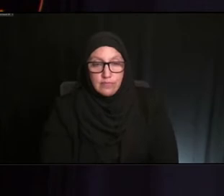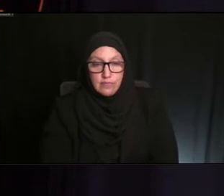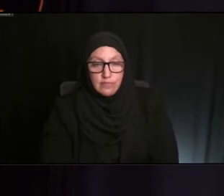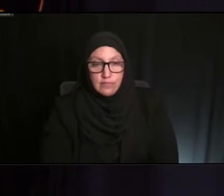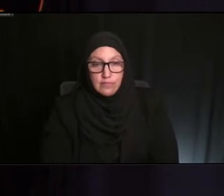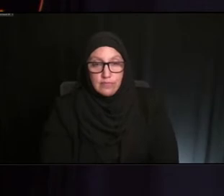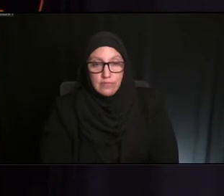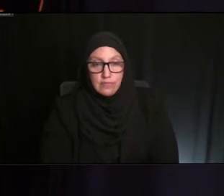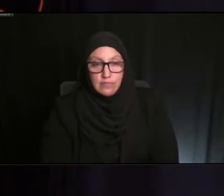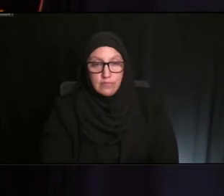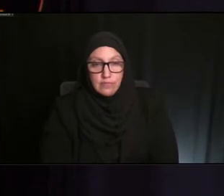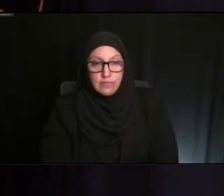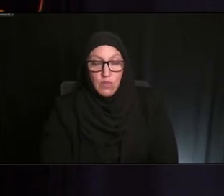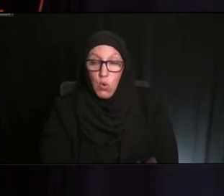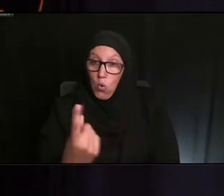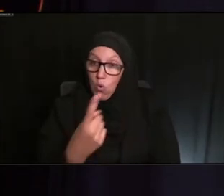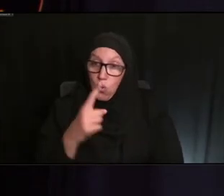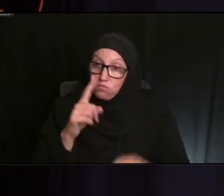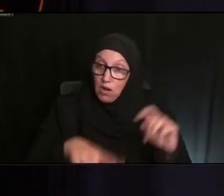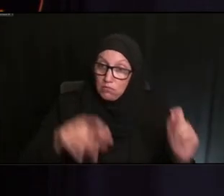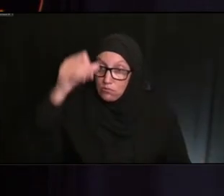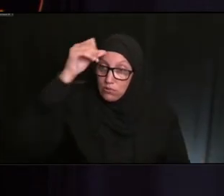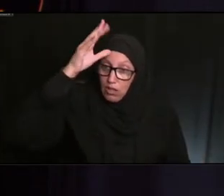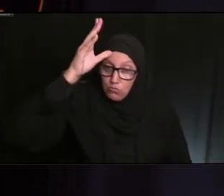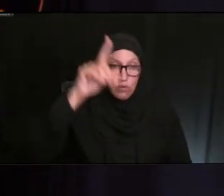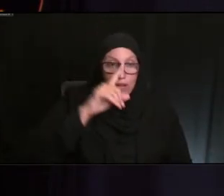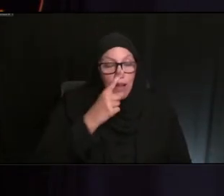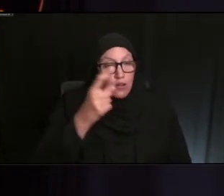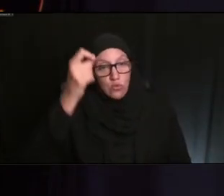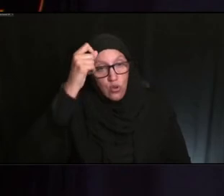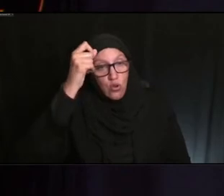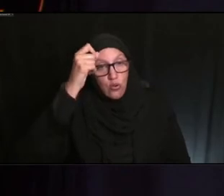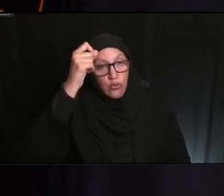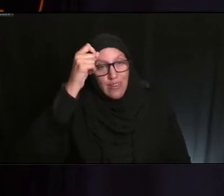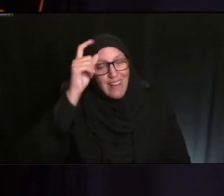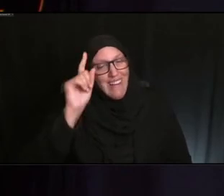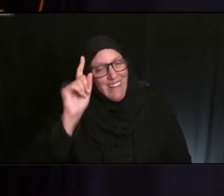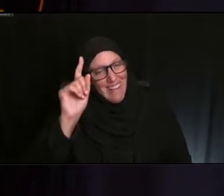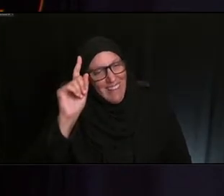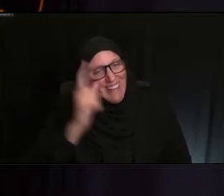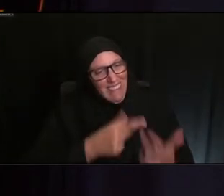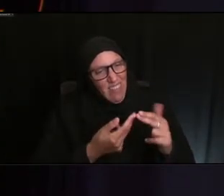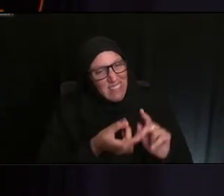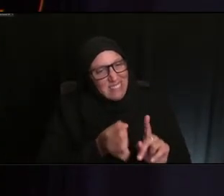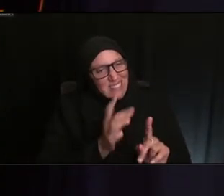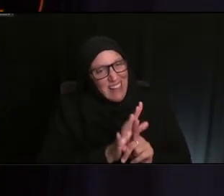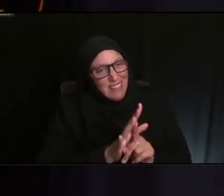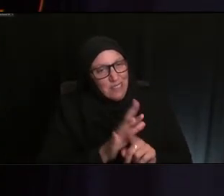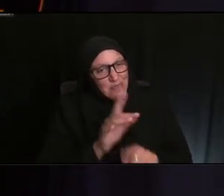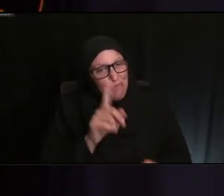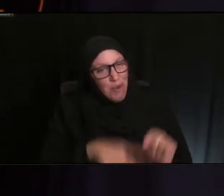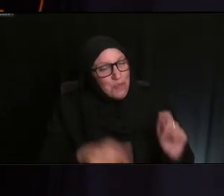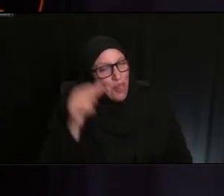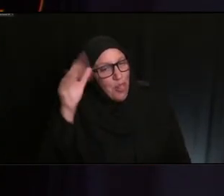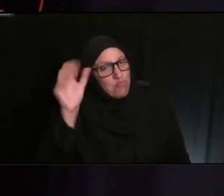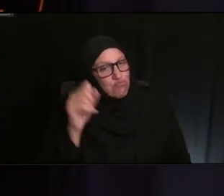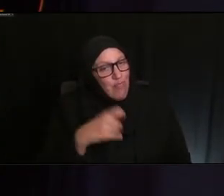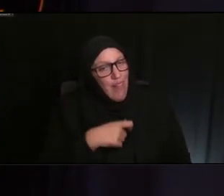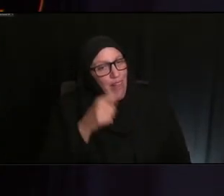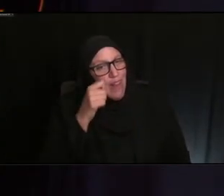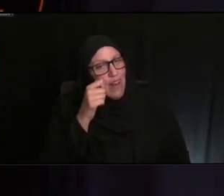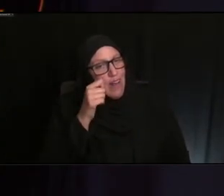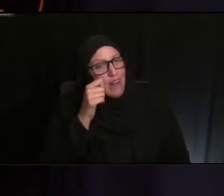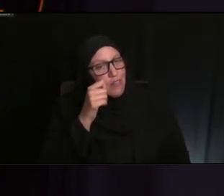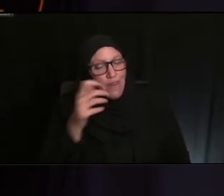know who's the most knowledgeable unless they themselves are the most knowledgeable. It's impossible. You have to be a master to